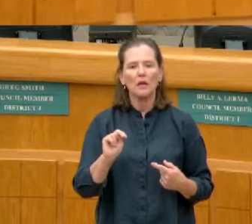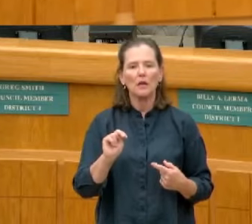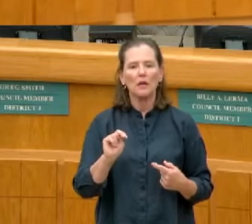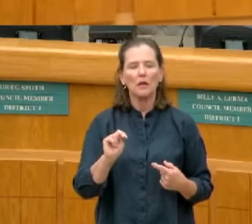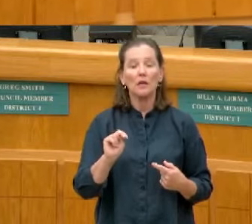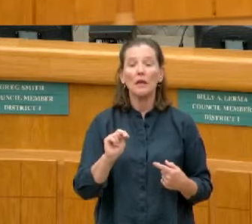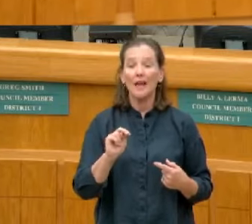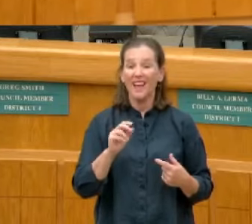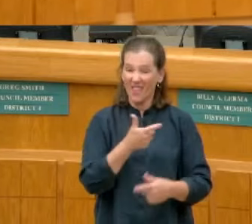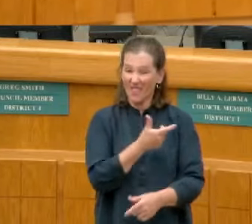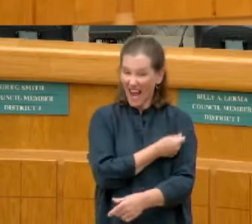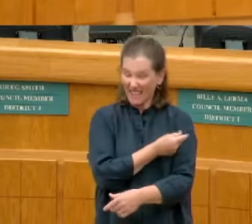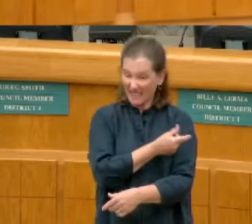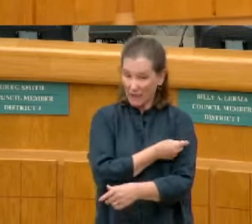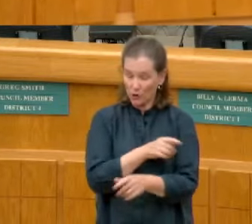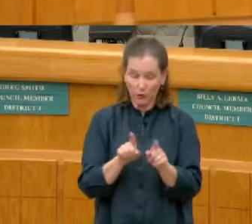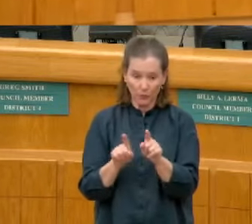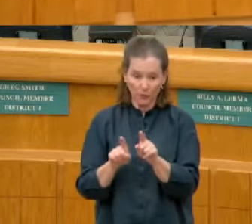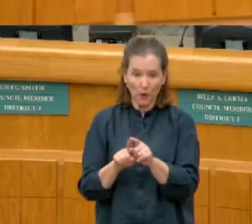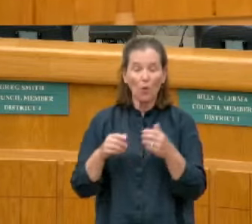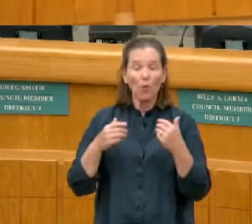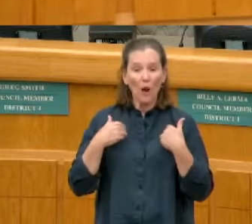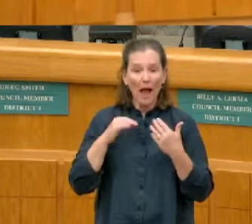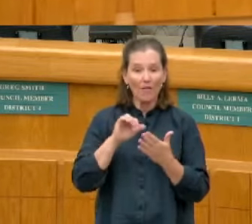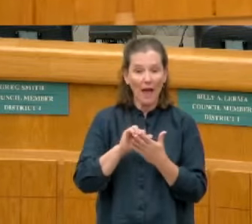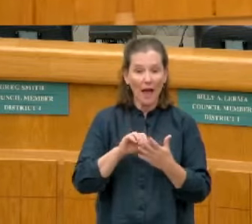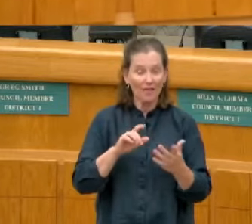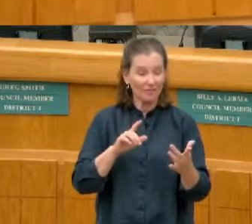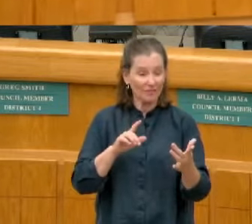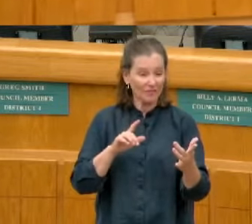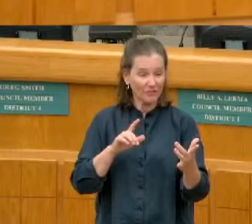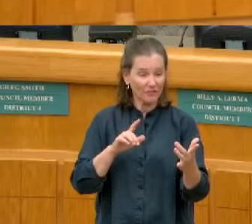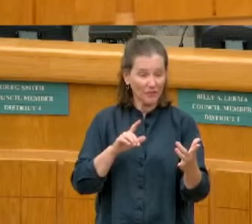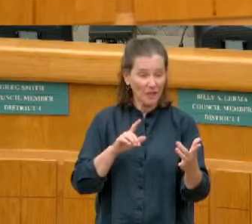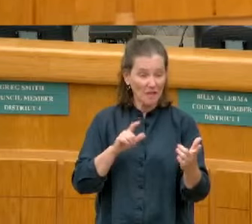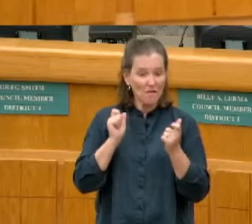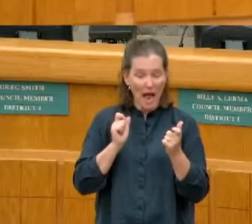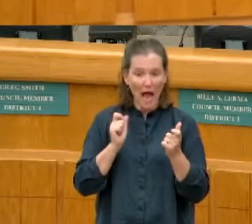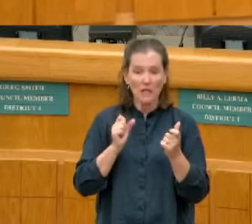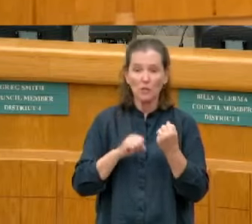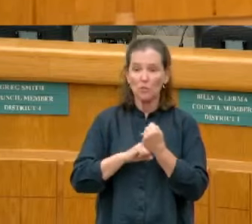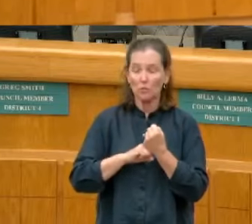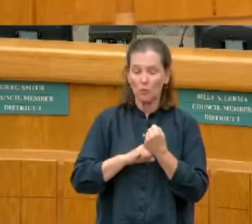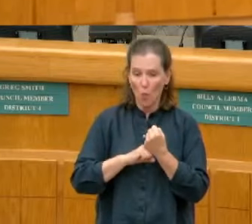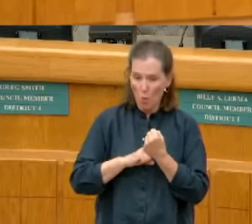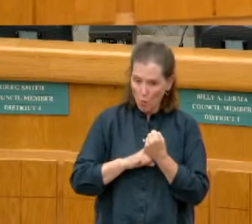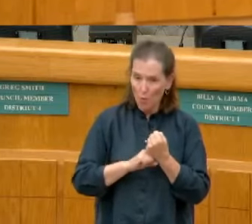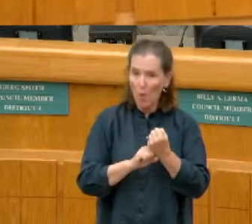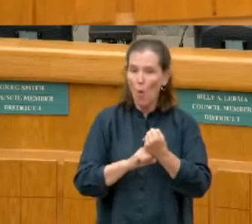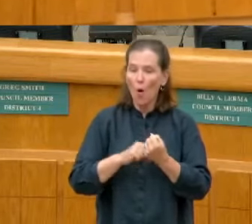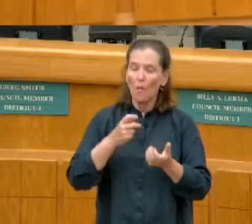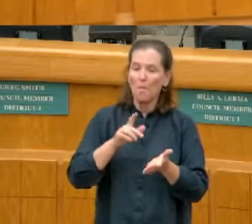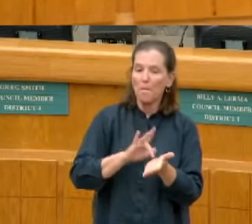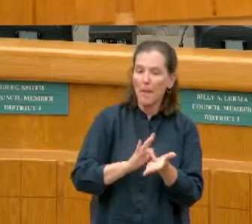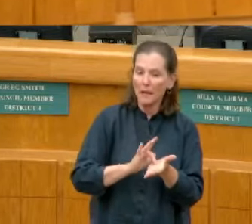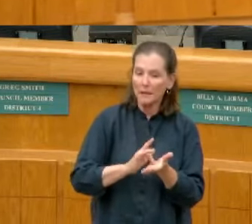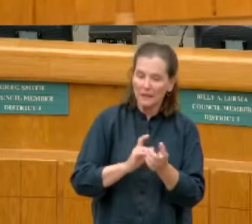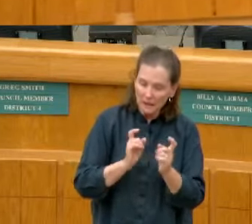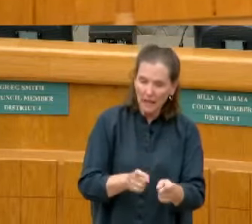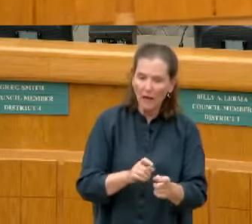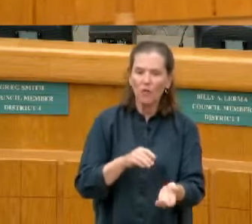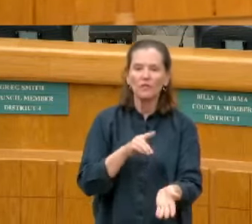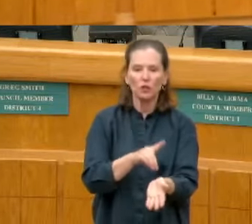at 2601 Hospital Boulevard, and they take walk-ins there, and they will get you medically qualified with an order, a doctor's order there.